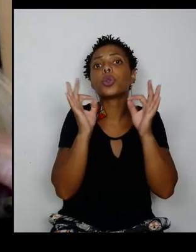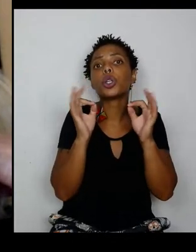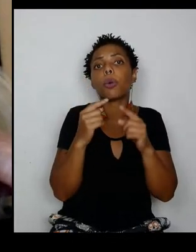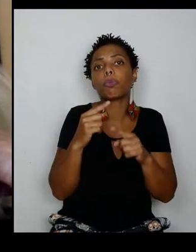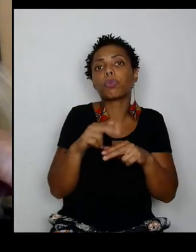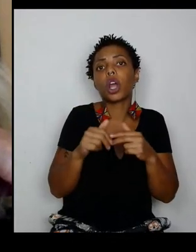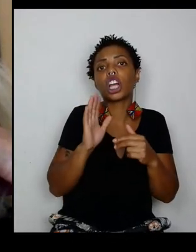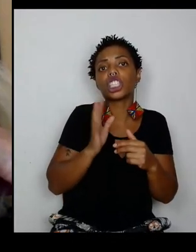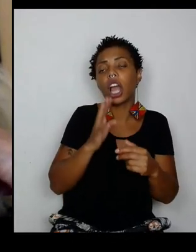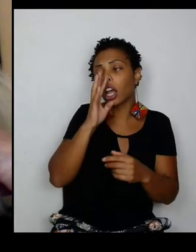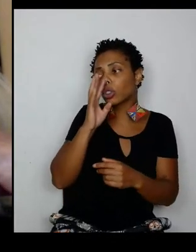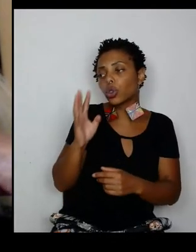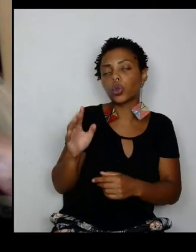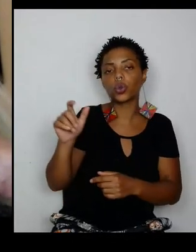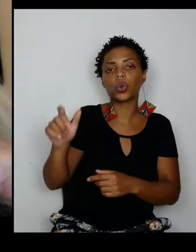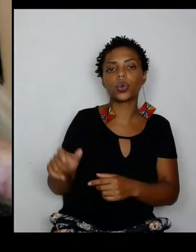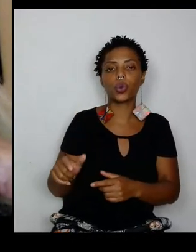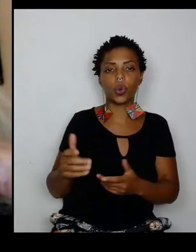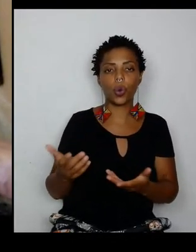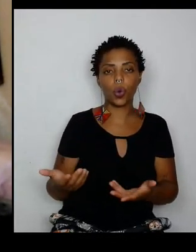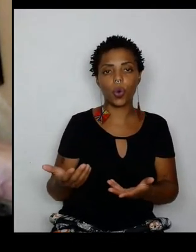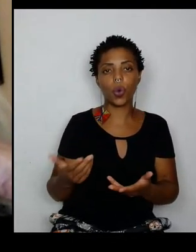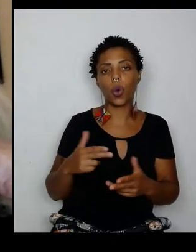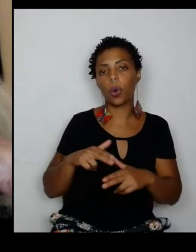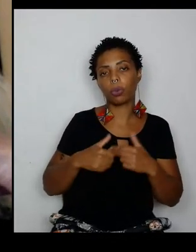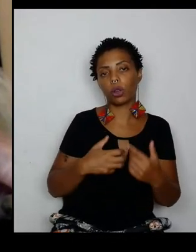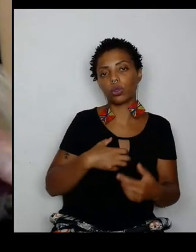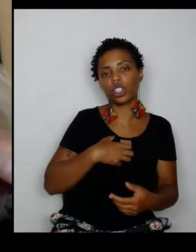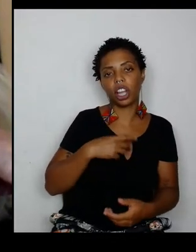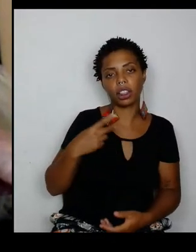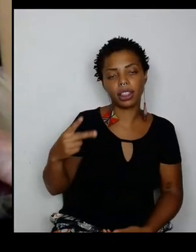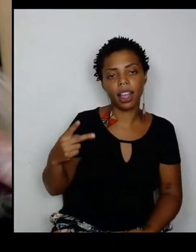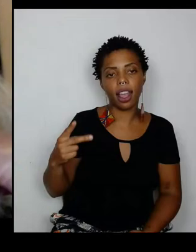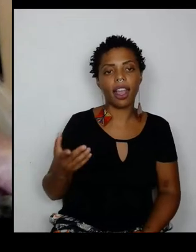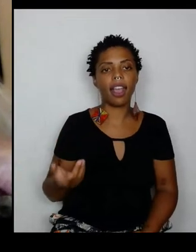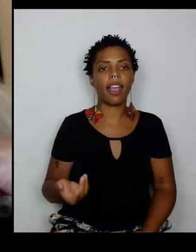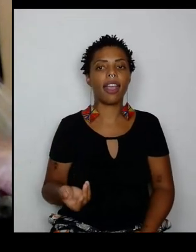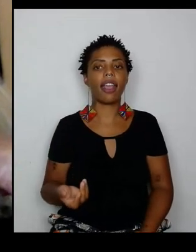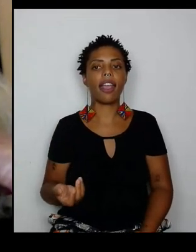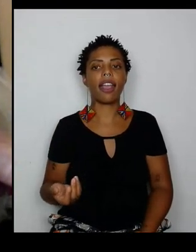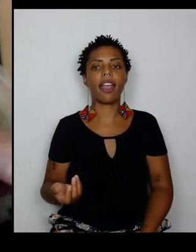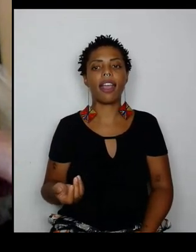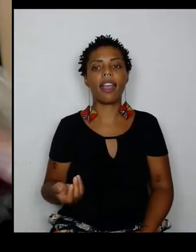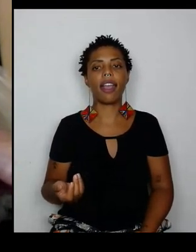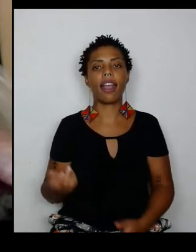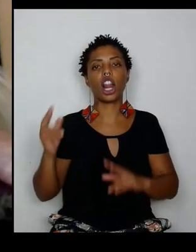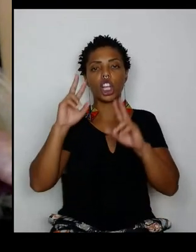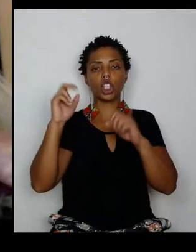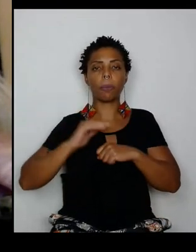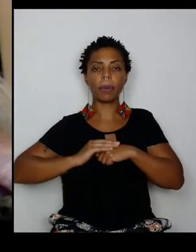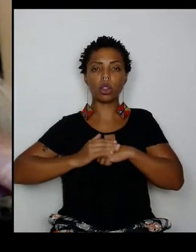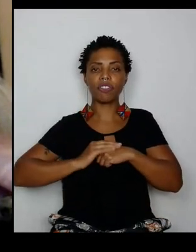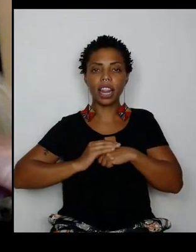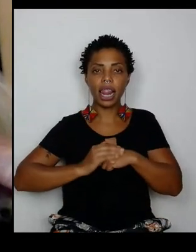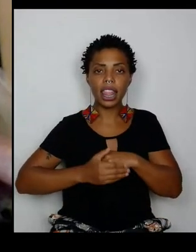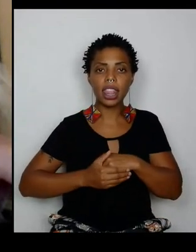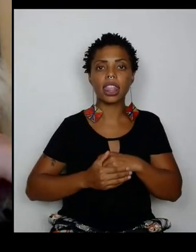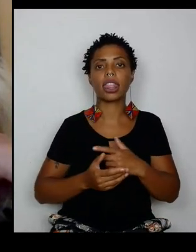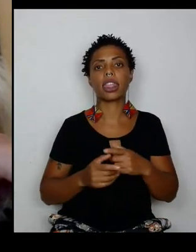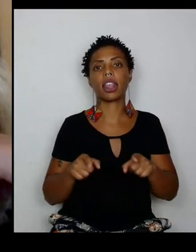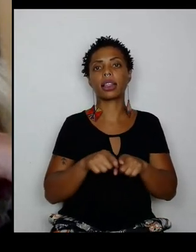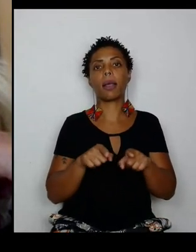behavior you know his let's call it pedophilia his abandonment of family etc etc